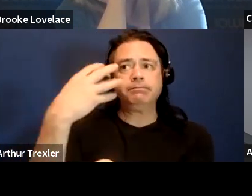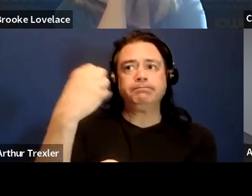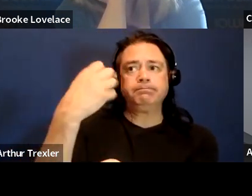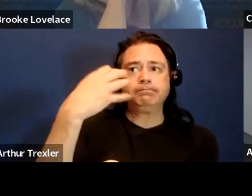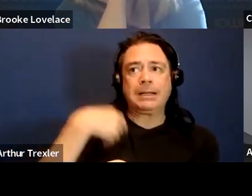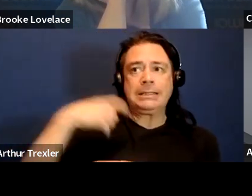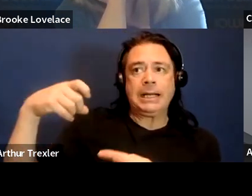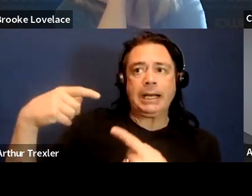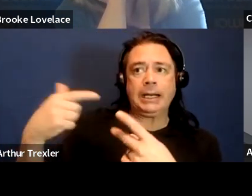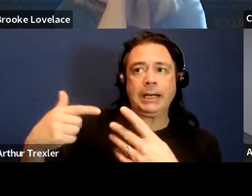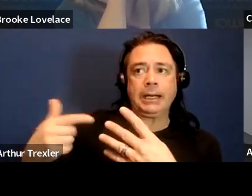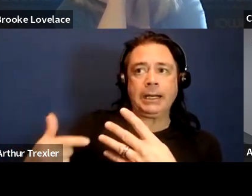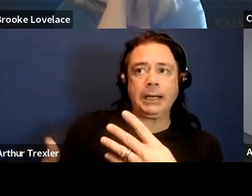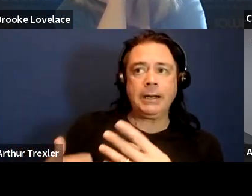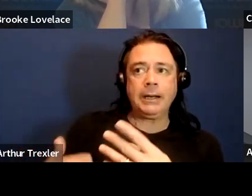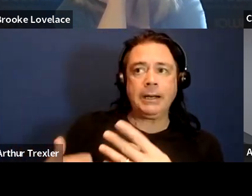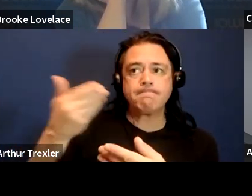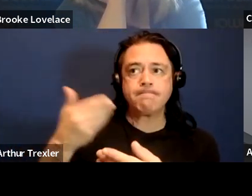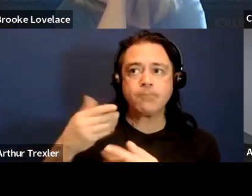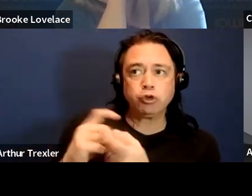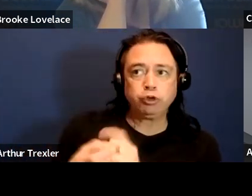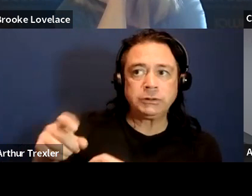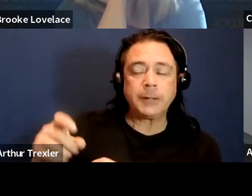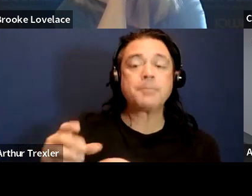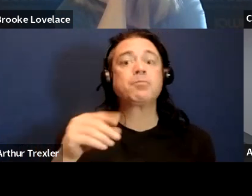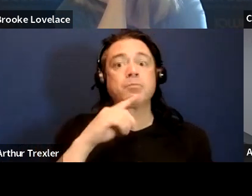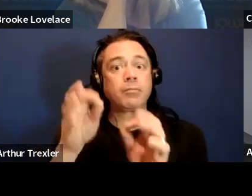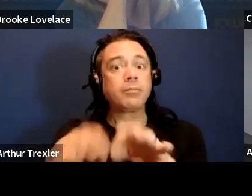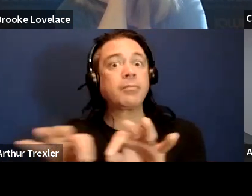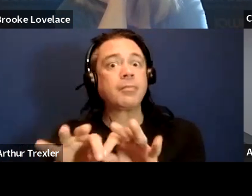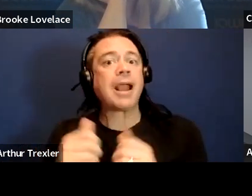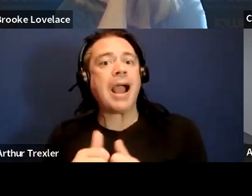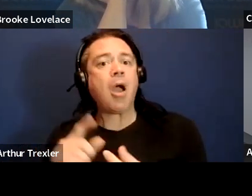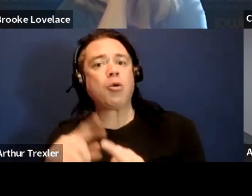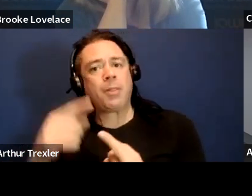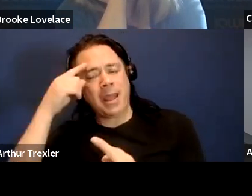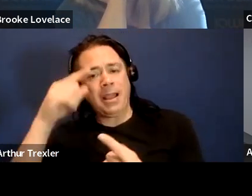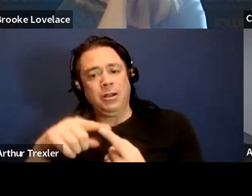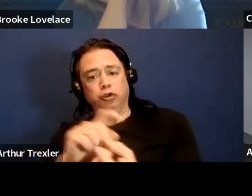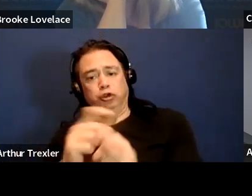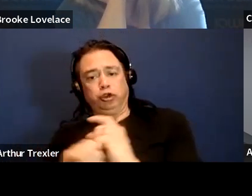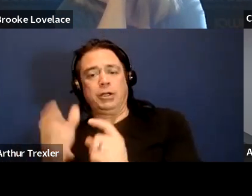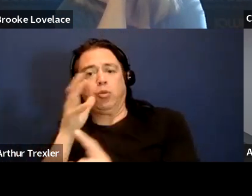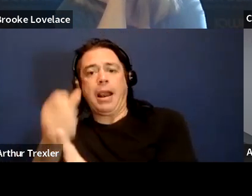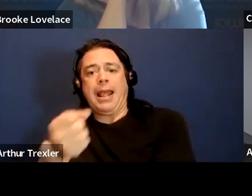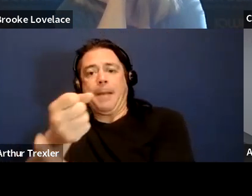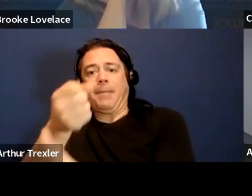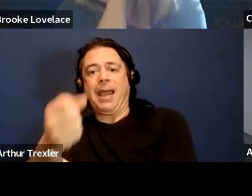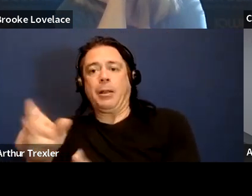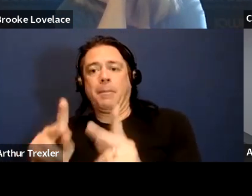changes, and also super important in considering how changes will impact people who use services.